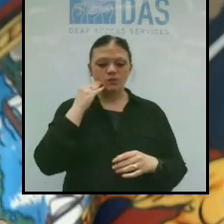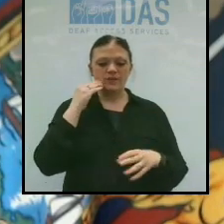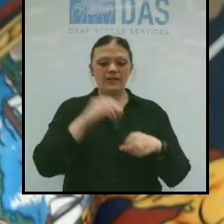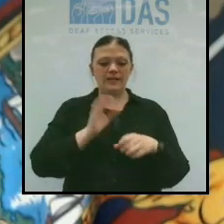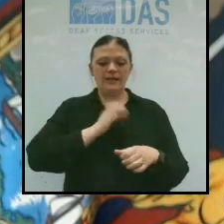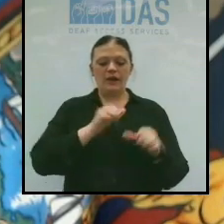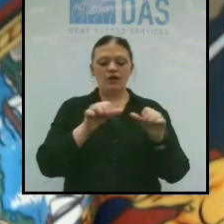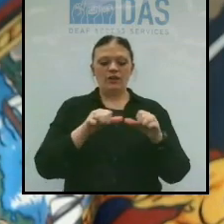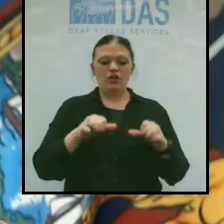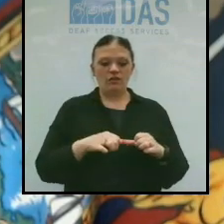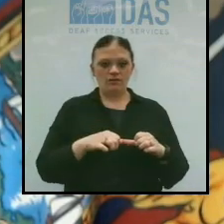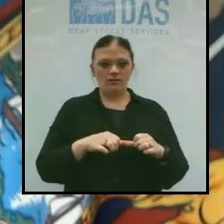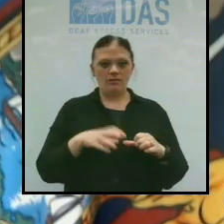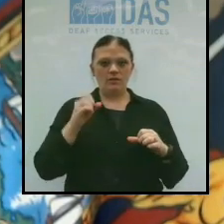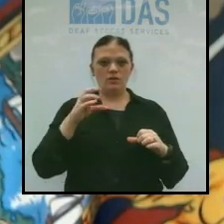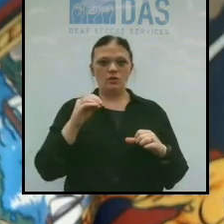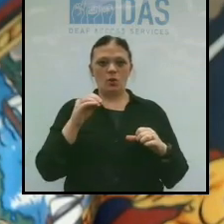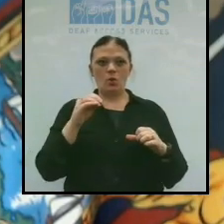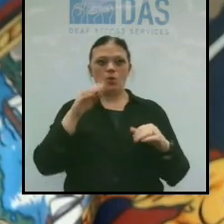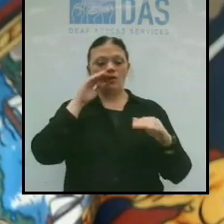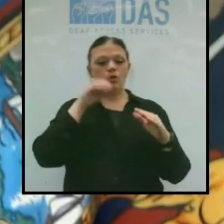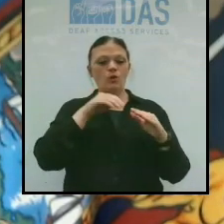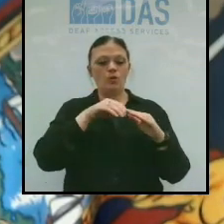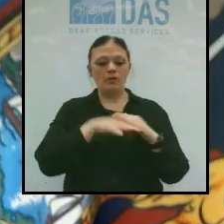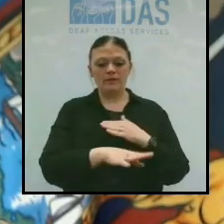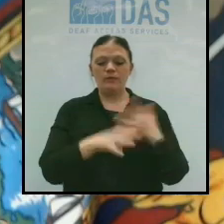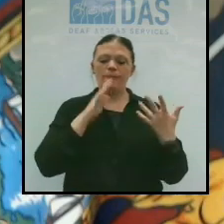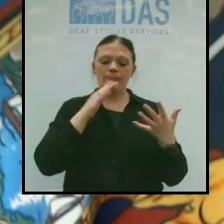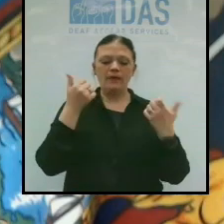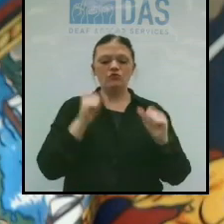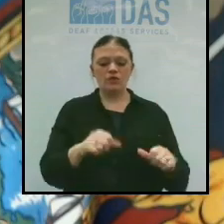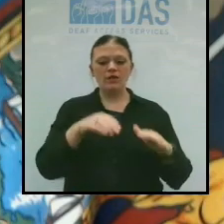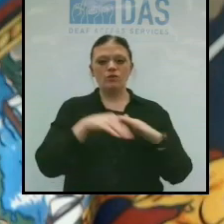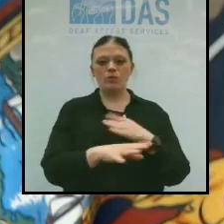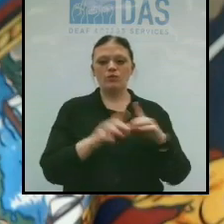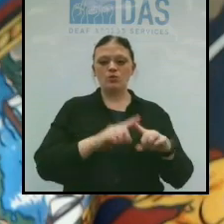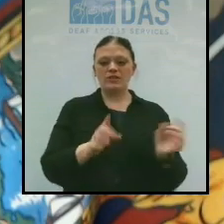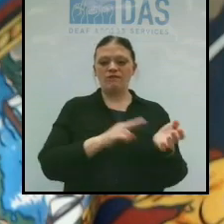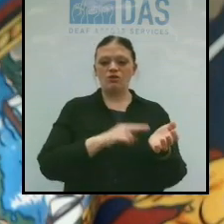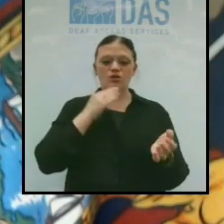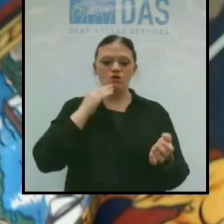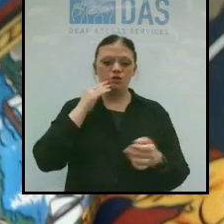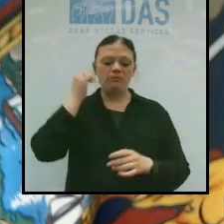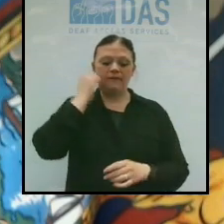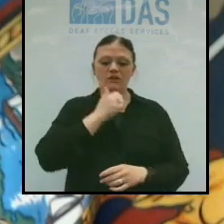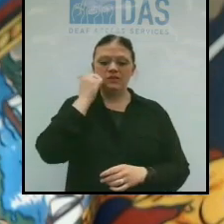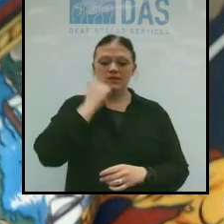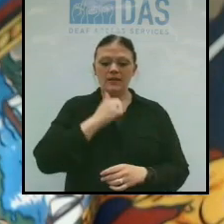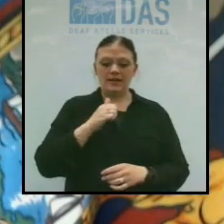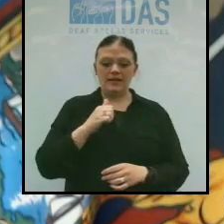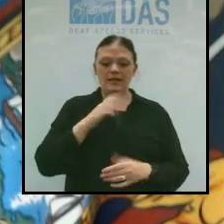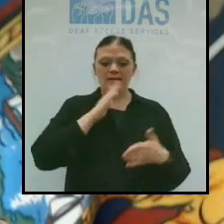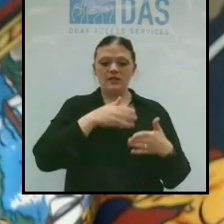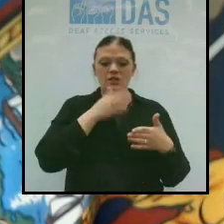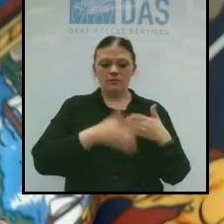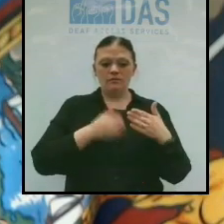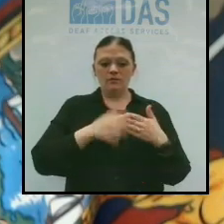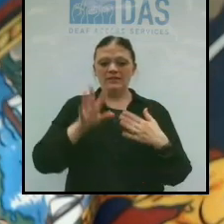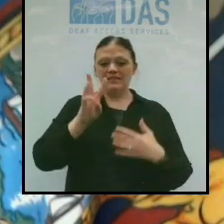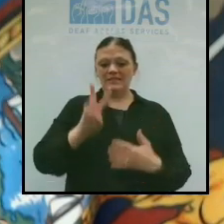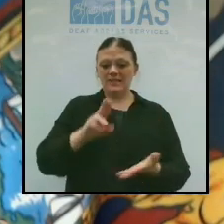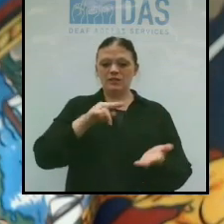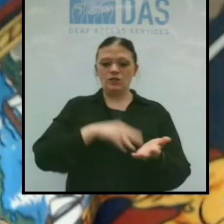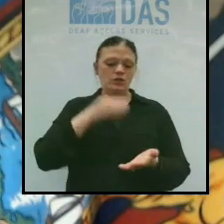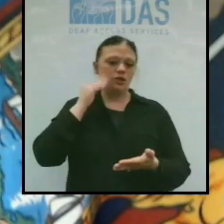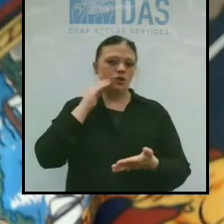our area, and so they're trying to go into a different nursing home every day to get done 6 nursing homes